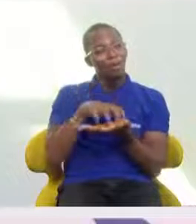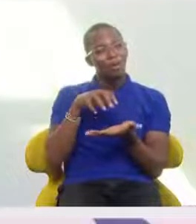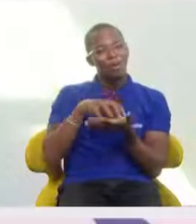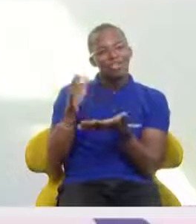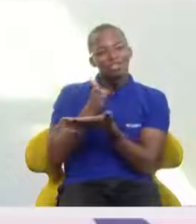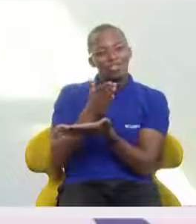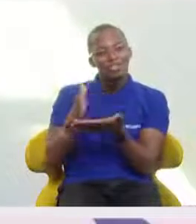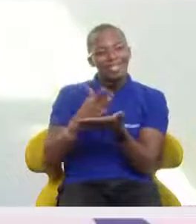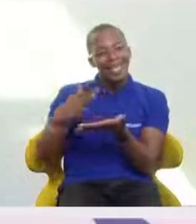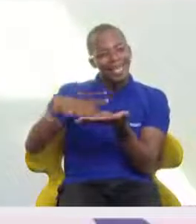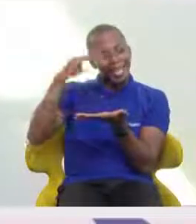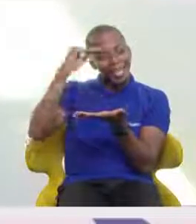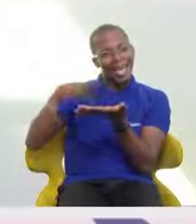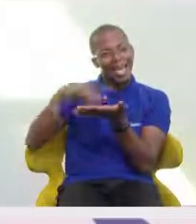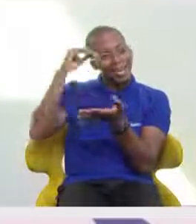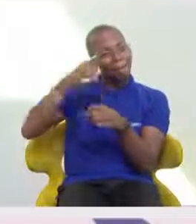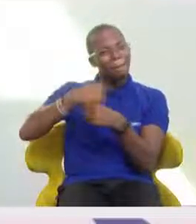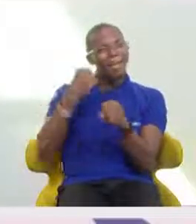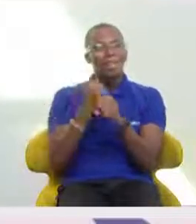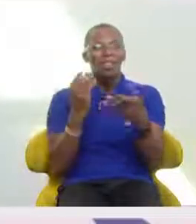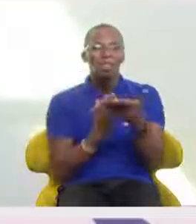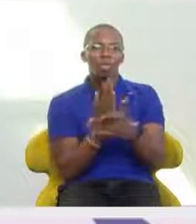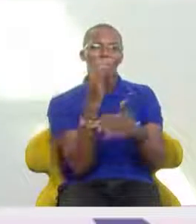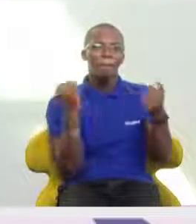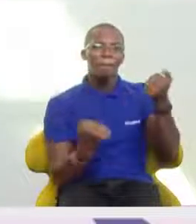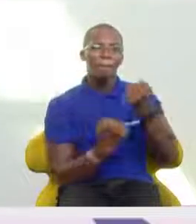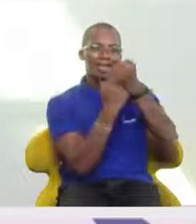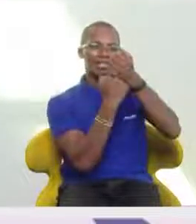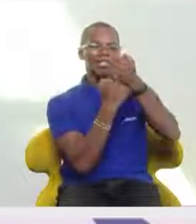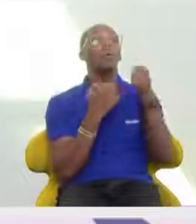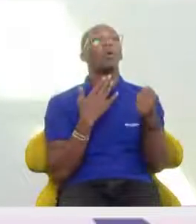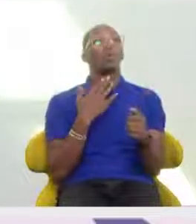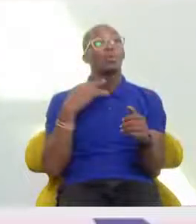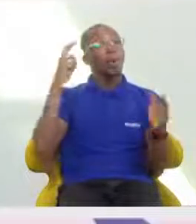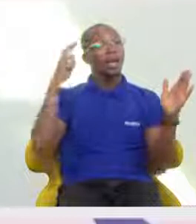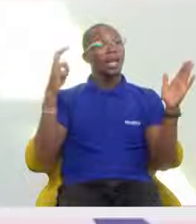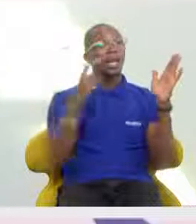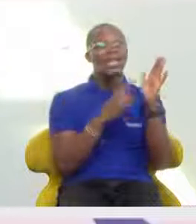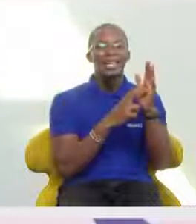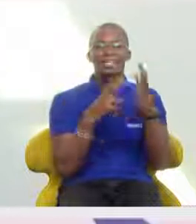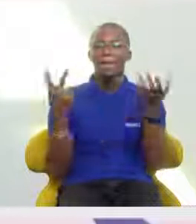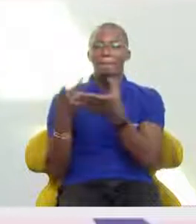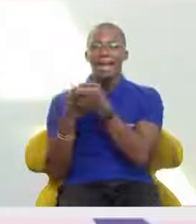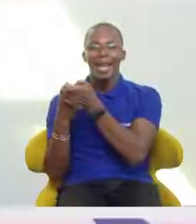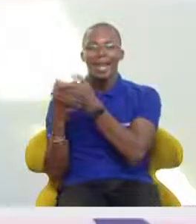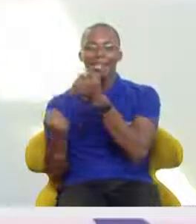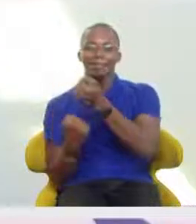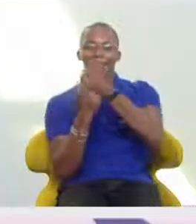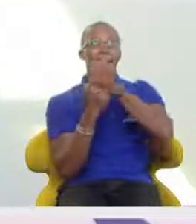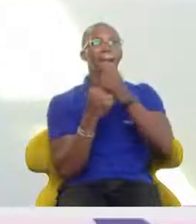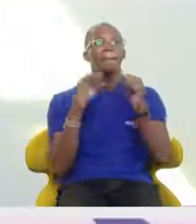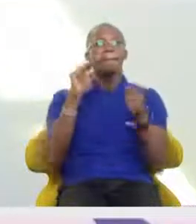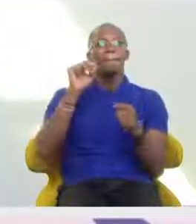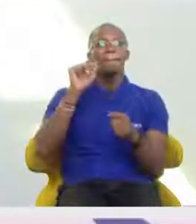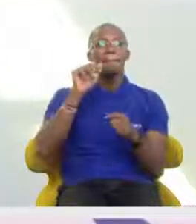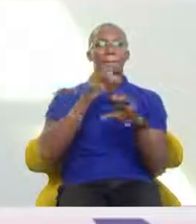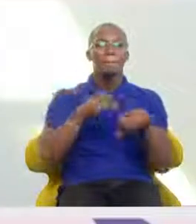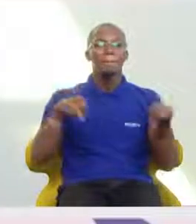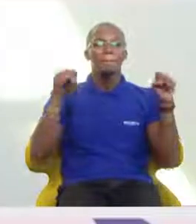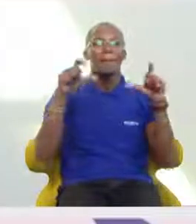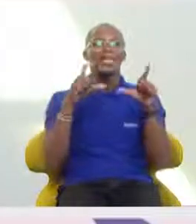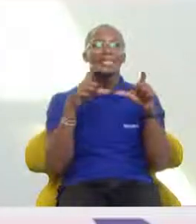African youth with disabilities are at the forefront of the accessibility conversation. We hope to continue working together with